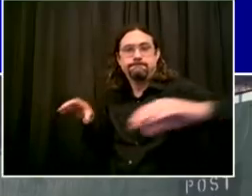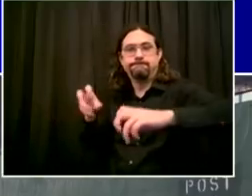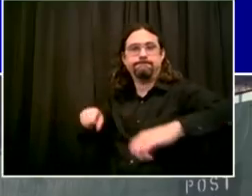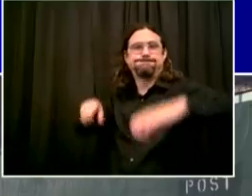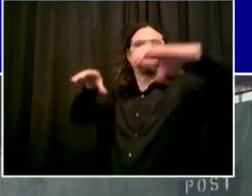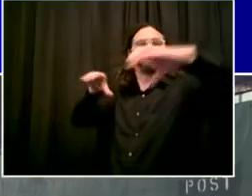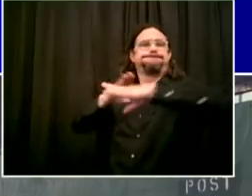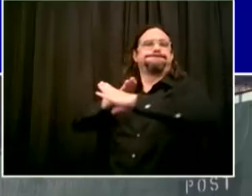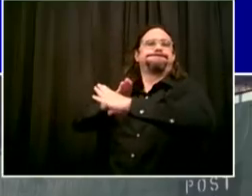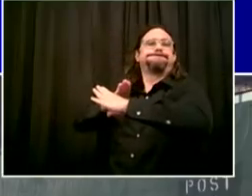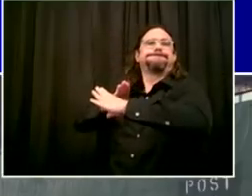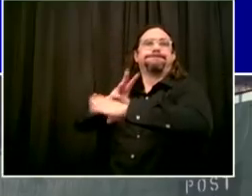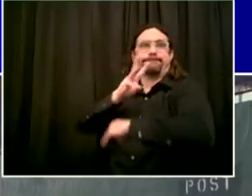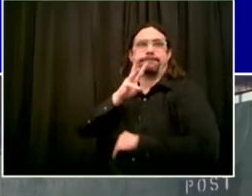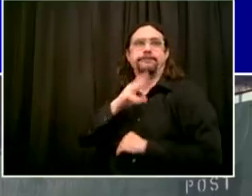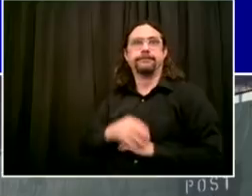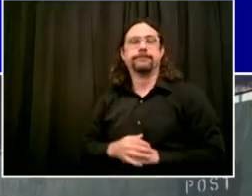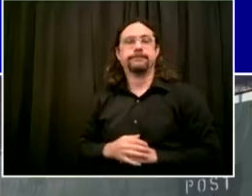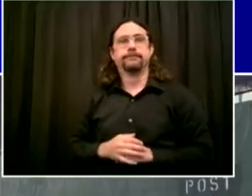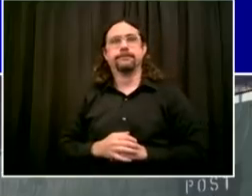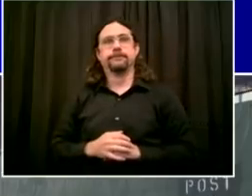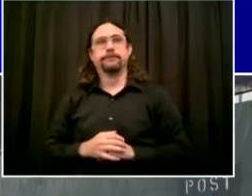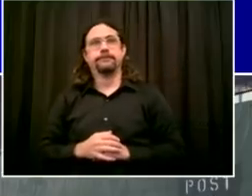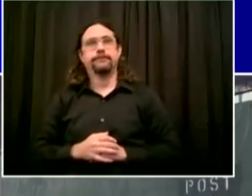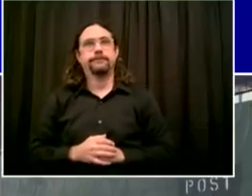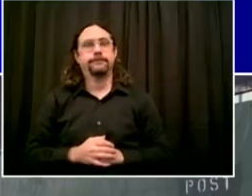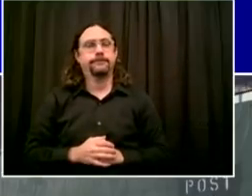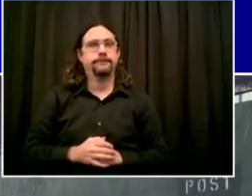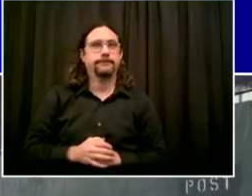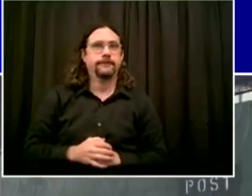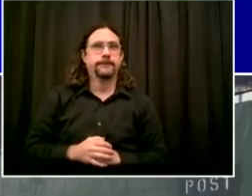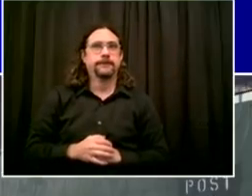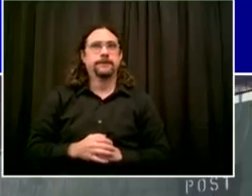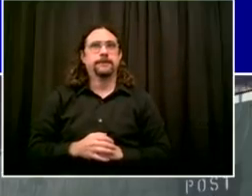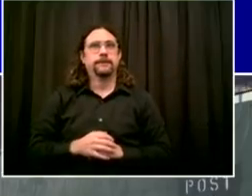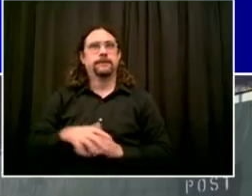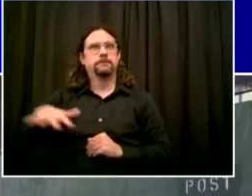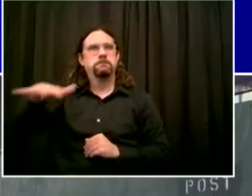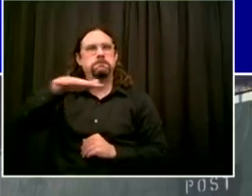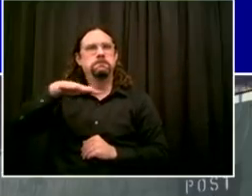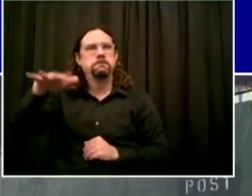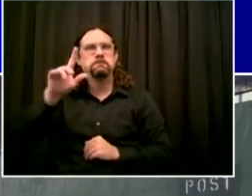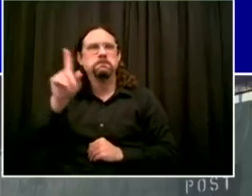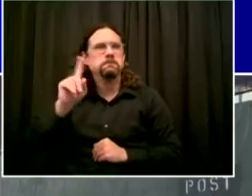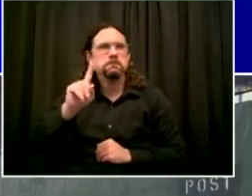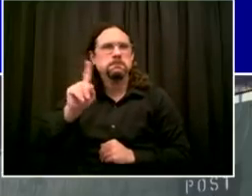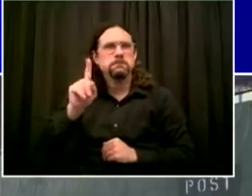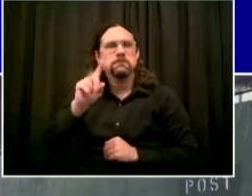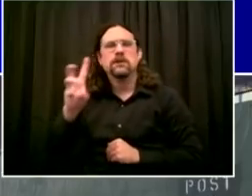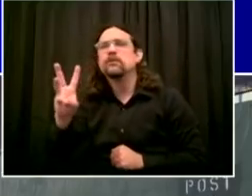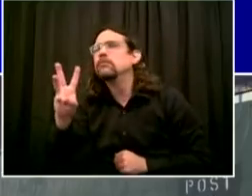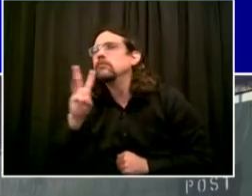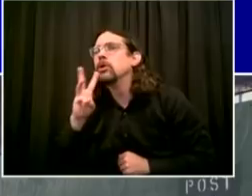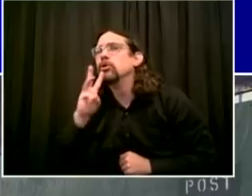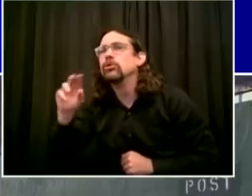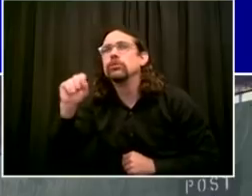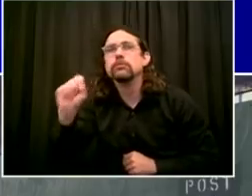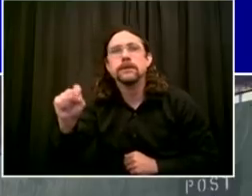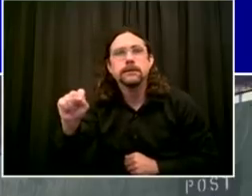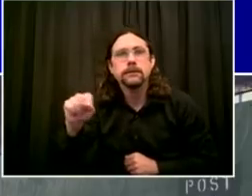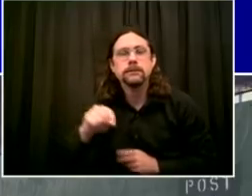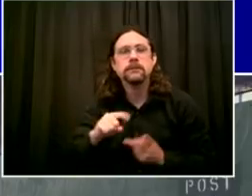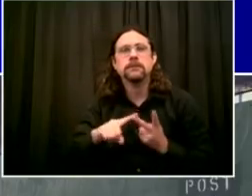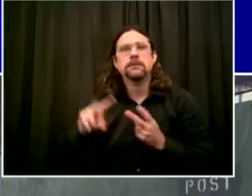surge, and that's basically from Wall Street to Water Street. This is crucial. This is going to help protect the